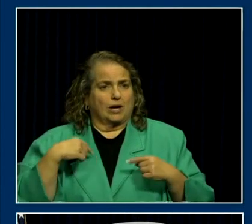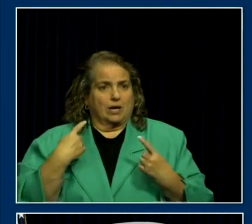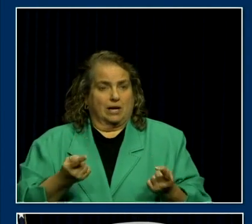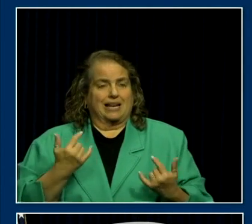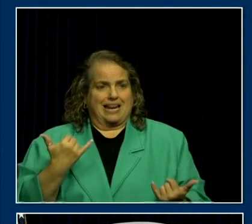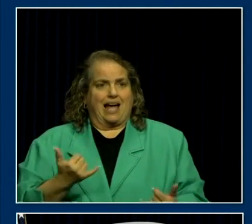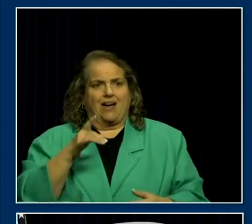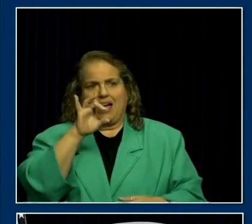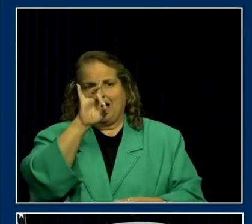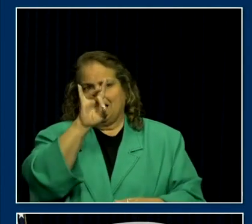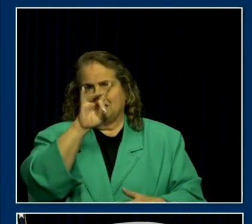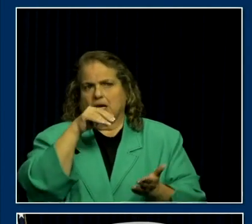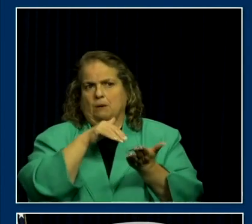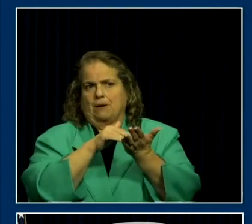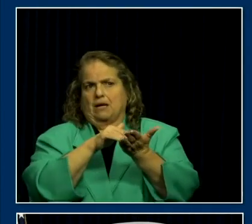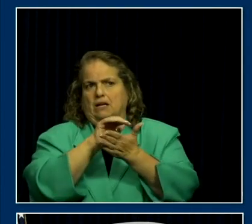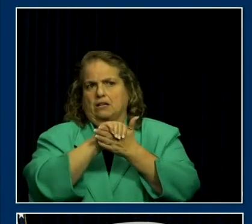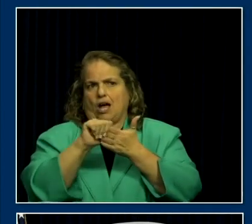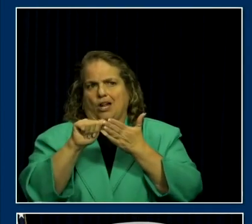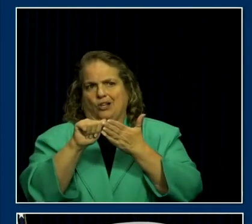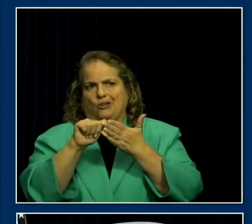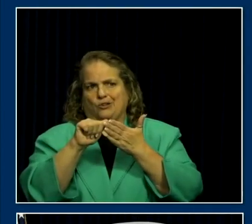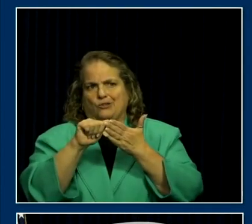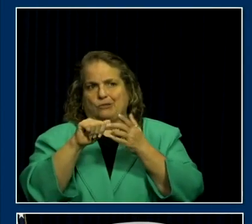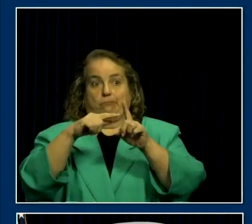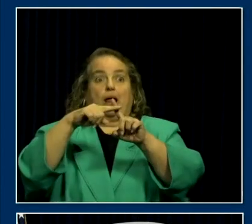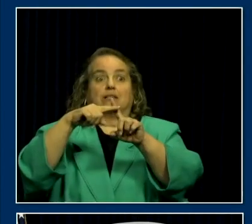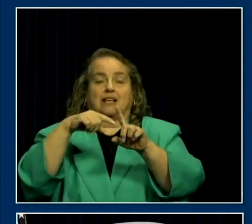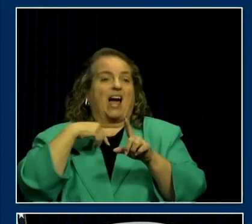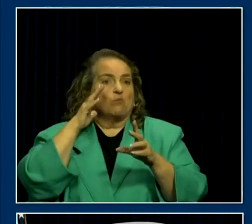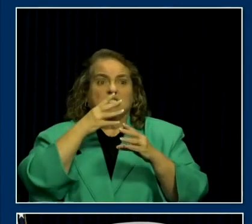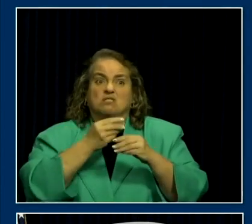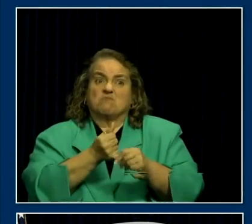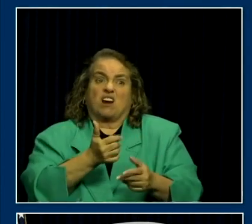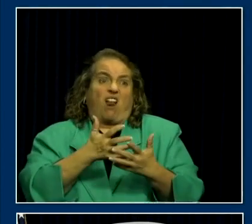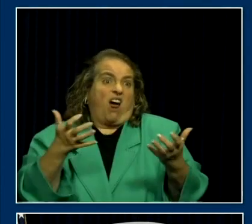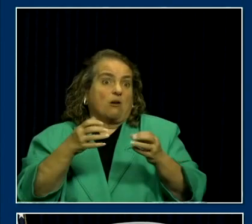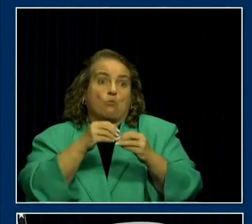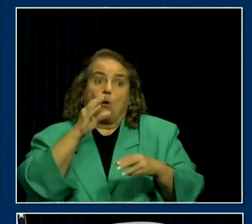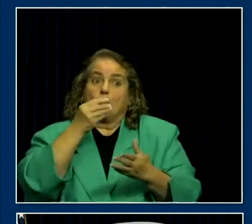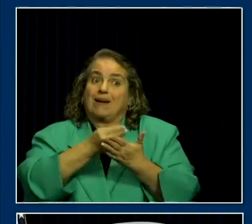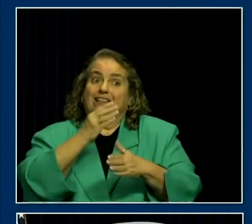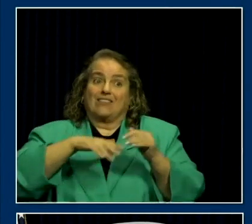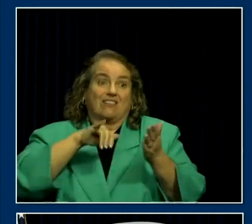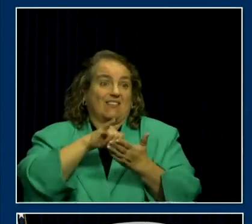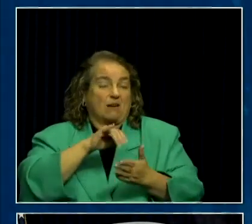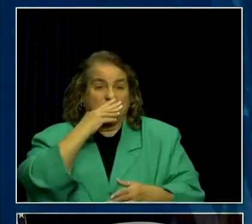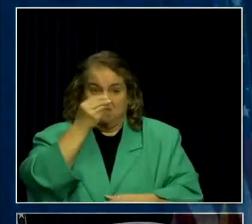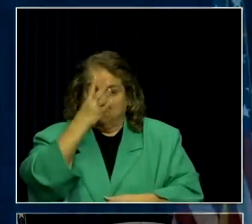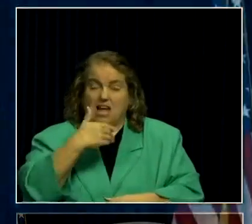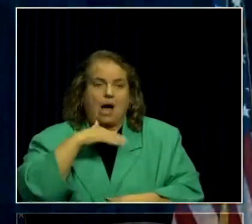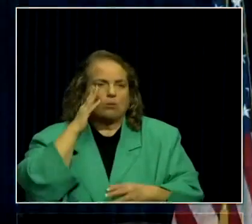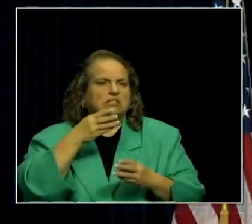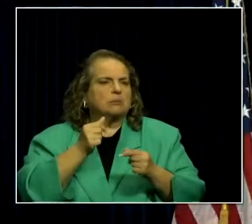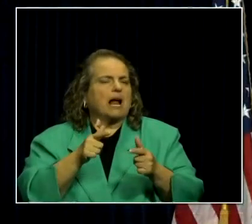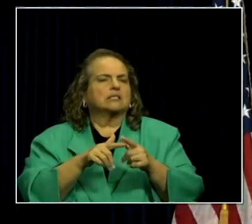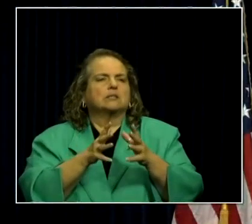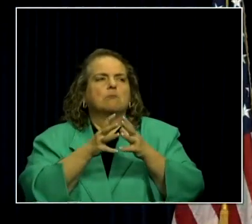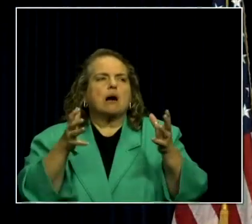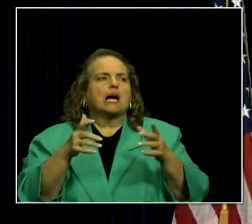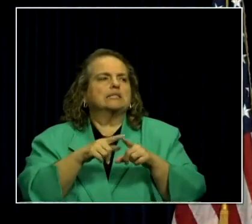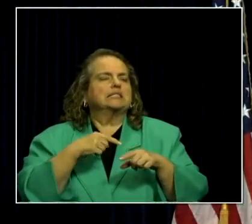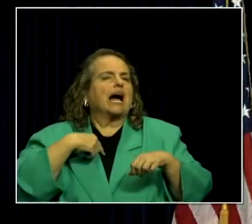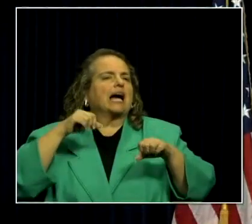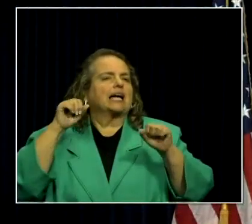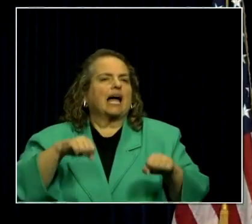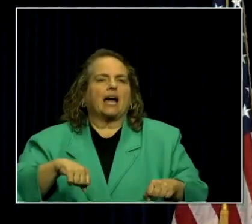$8 million plus. We're going to spend a lot more than that. I'm going to spend what it takes. We are going to get the PPE we need. We're going to make